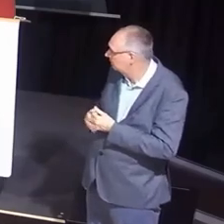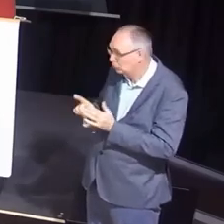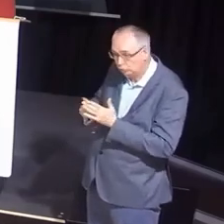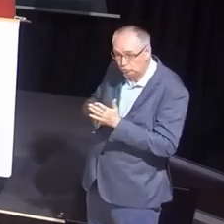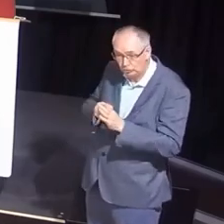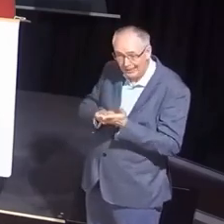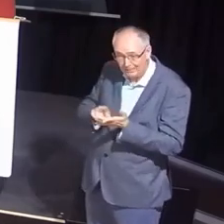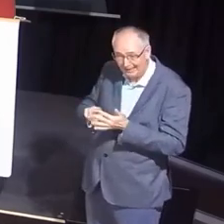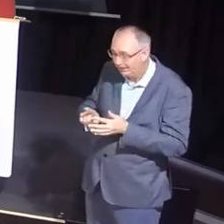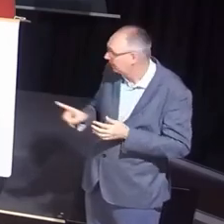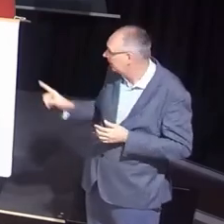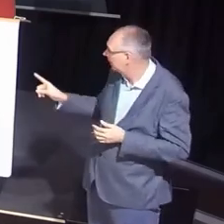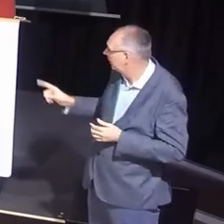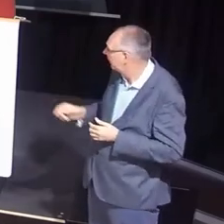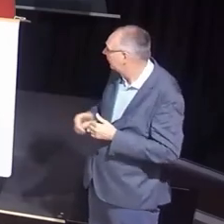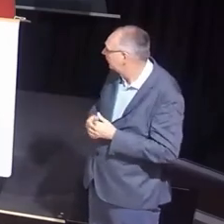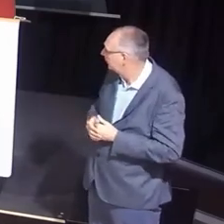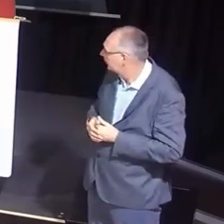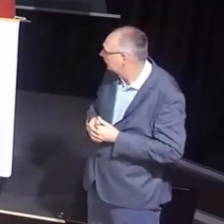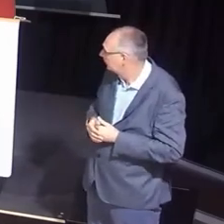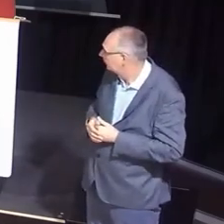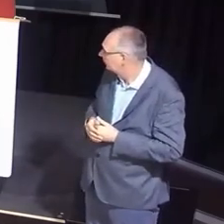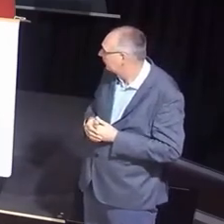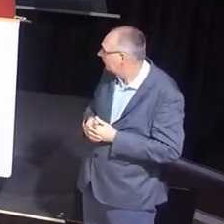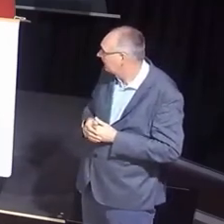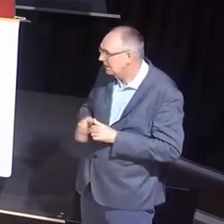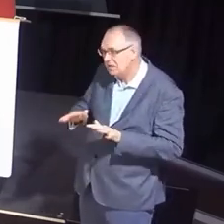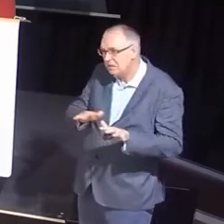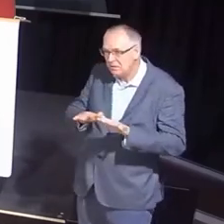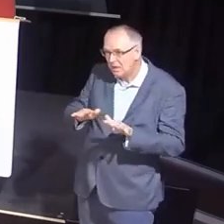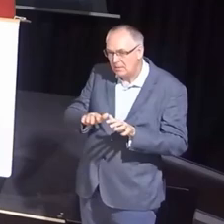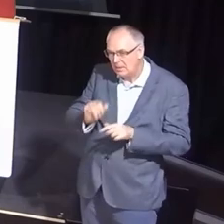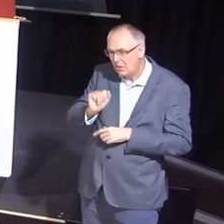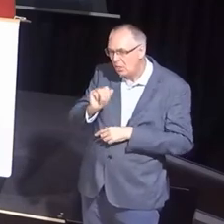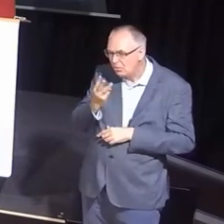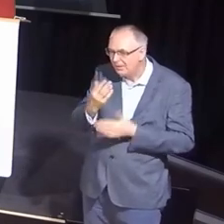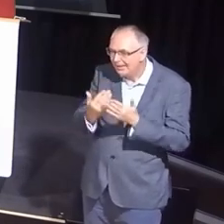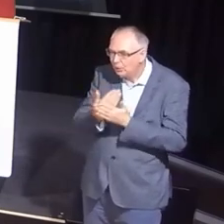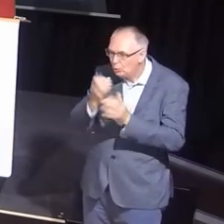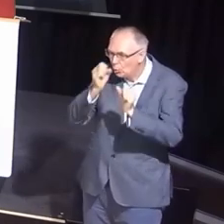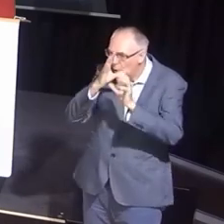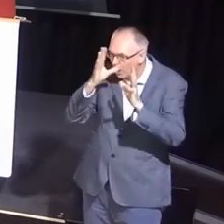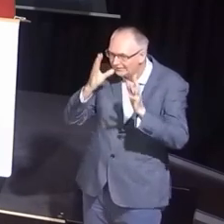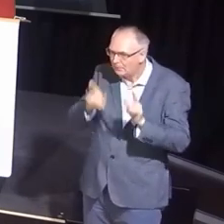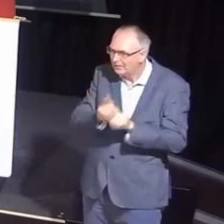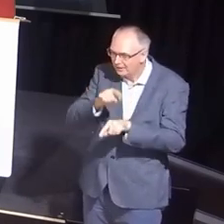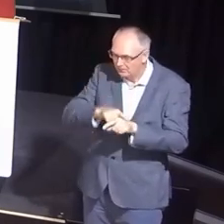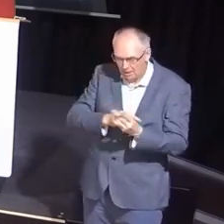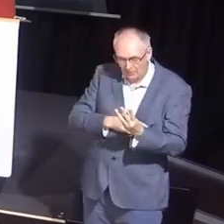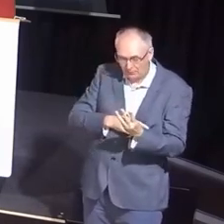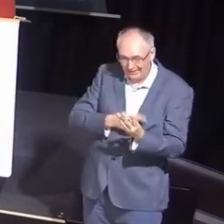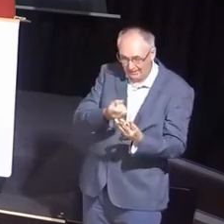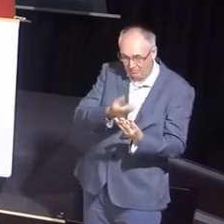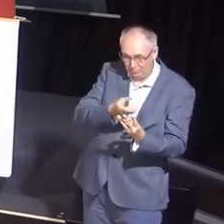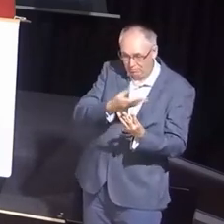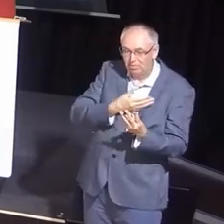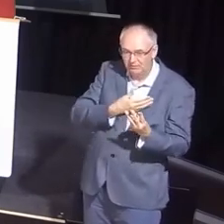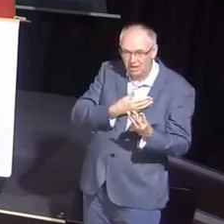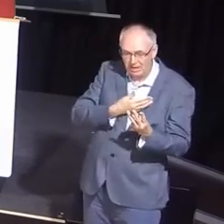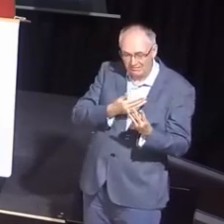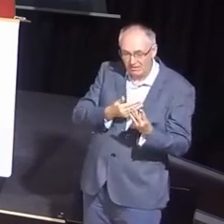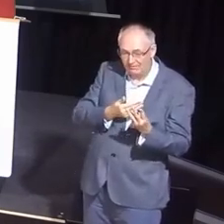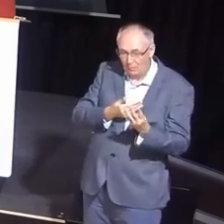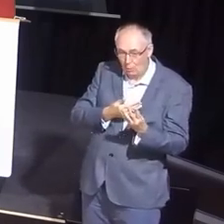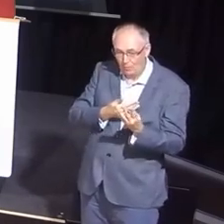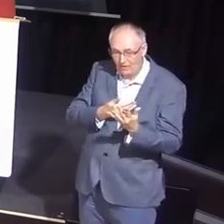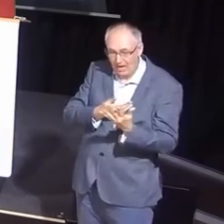So I can take in about 3 new concepts at once. As soon as it goes over that, it goes horribly wrong, and I can't keep up.